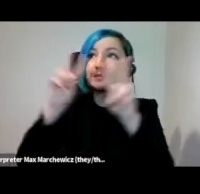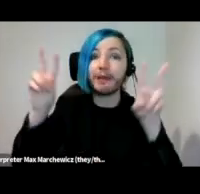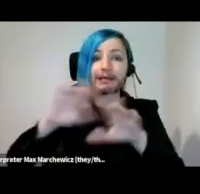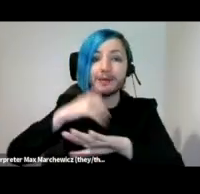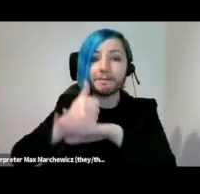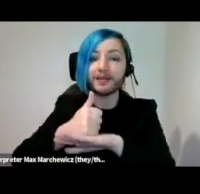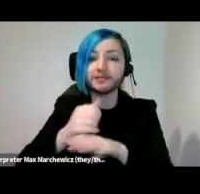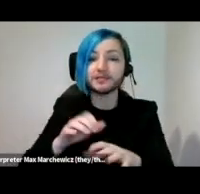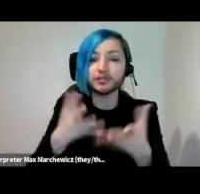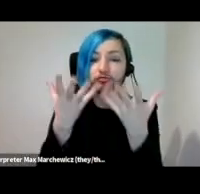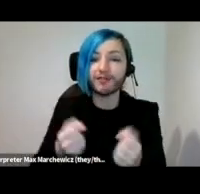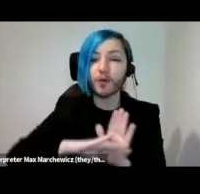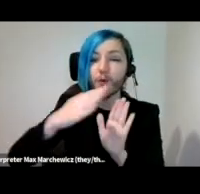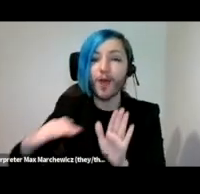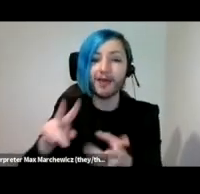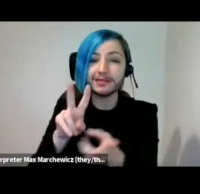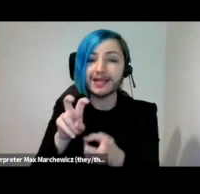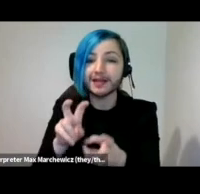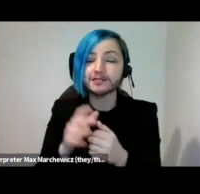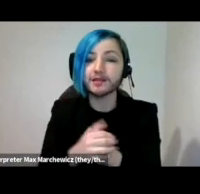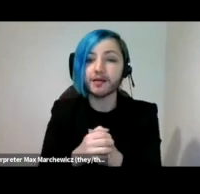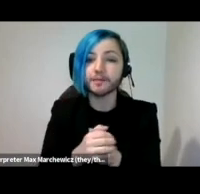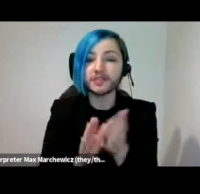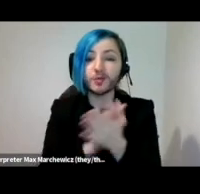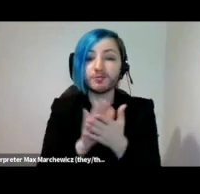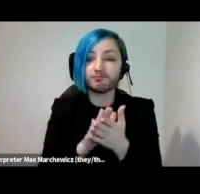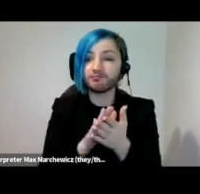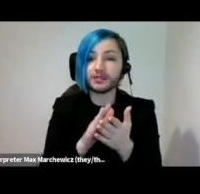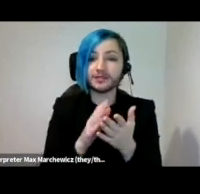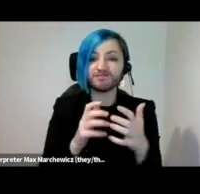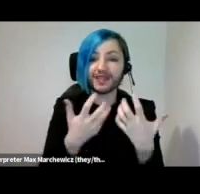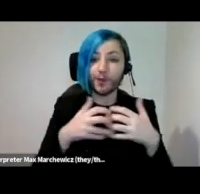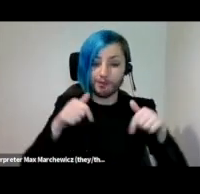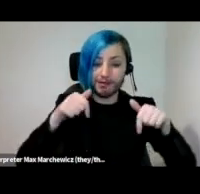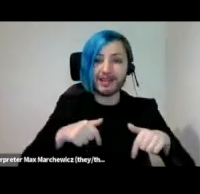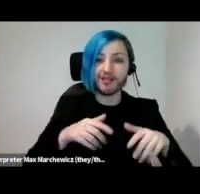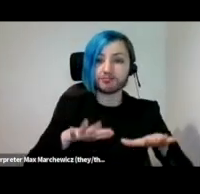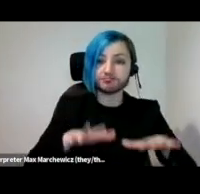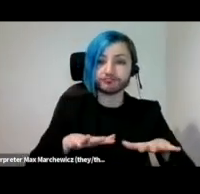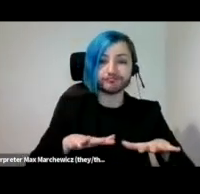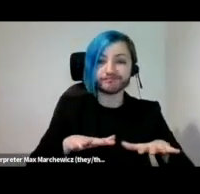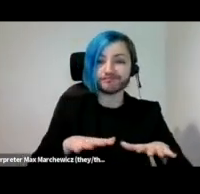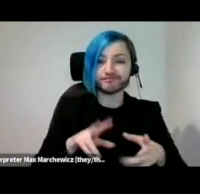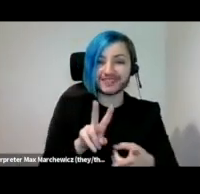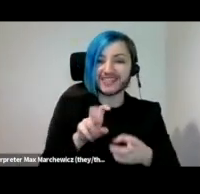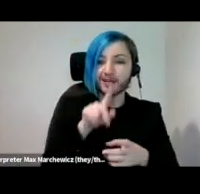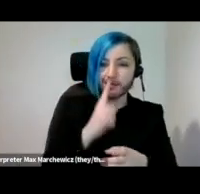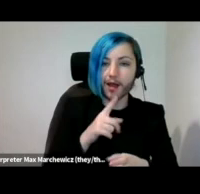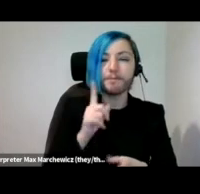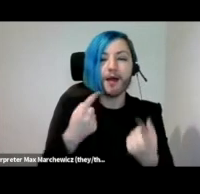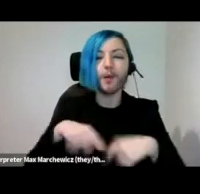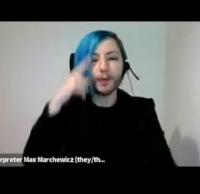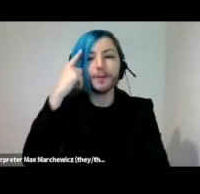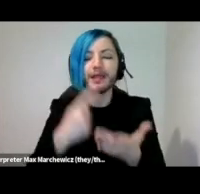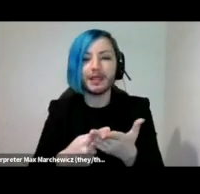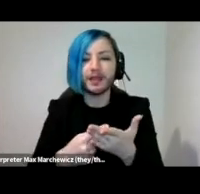detect sources of gravitational waves that the ground-based instruments won't be sensitive to, because we believe there's a whole further set